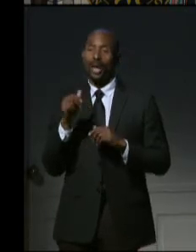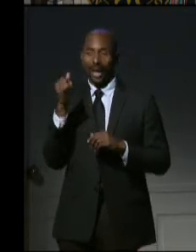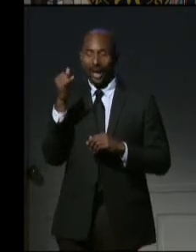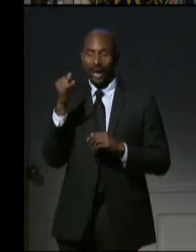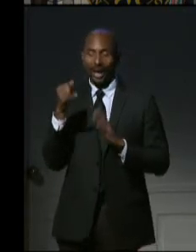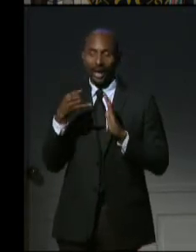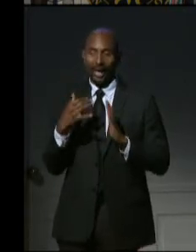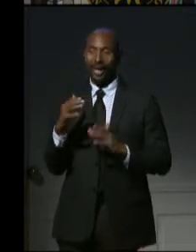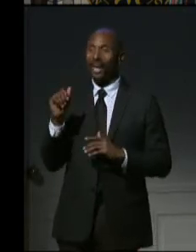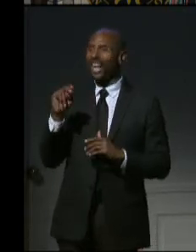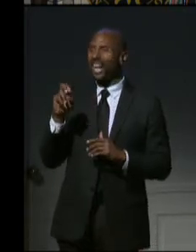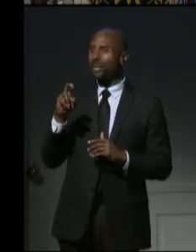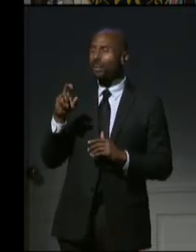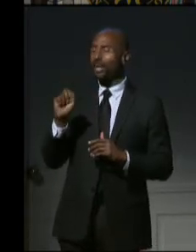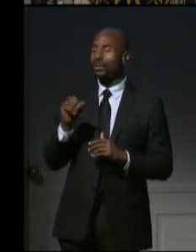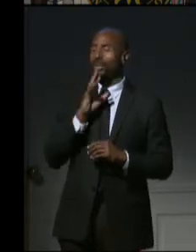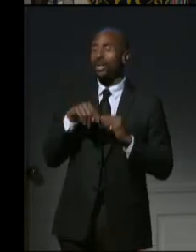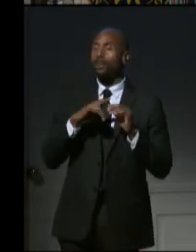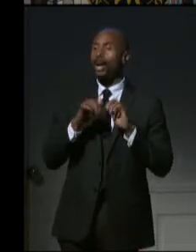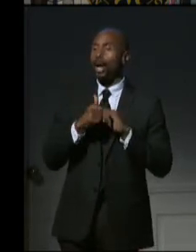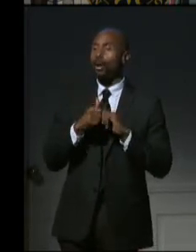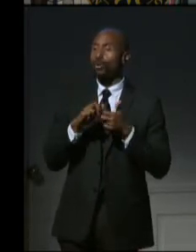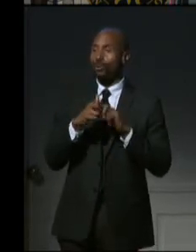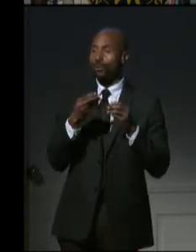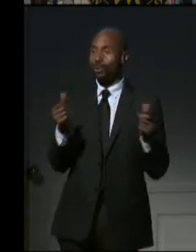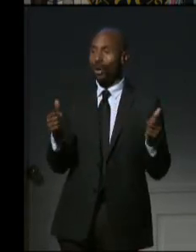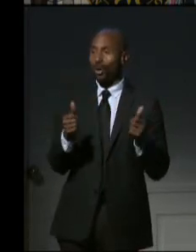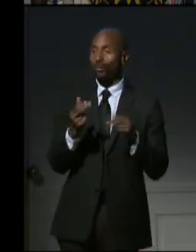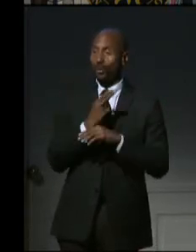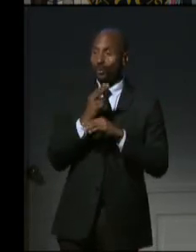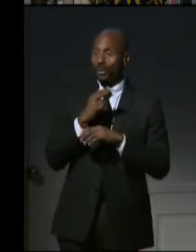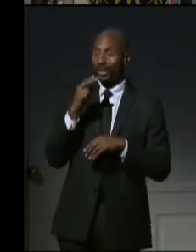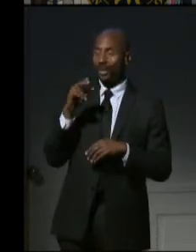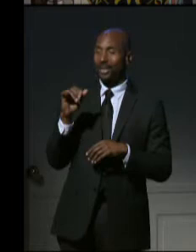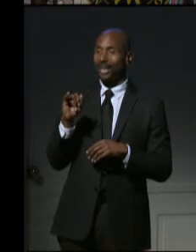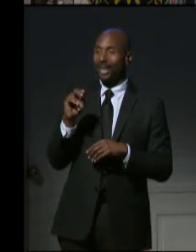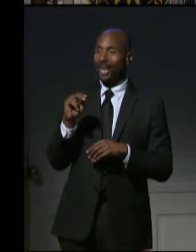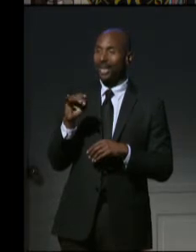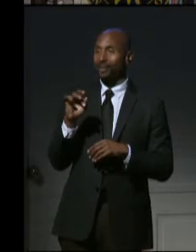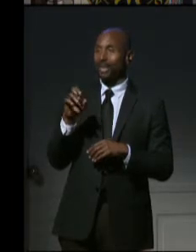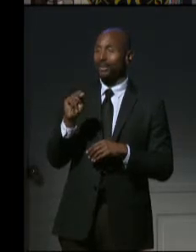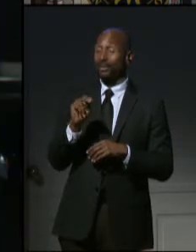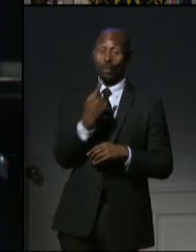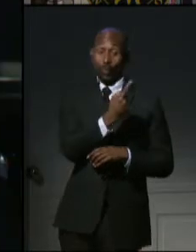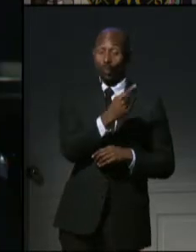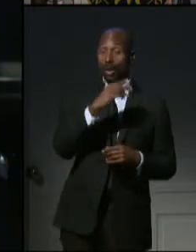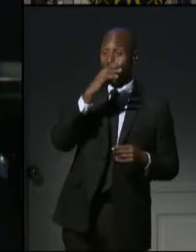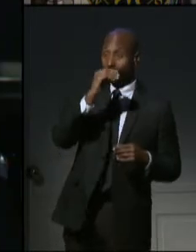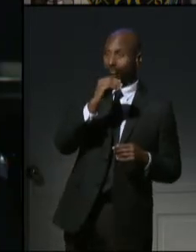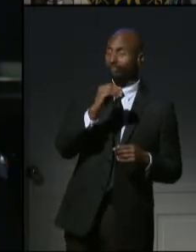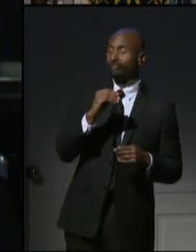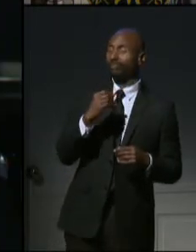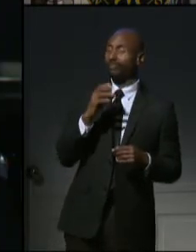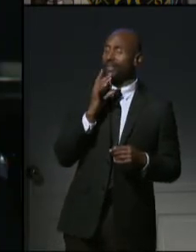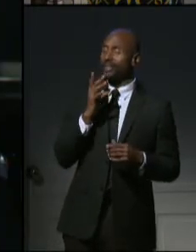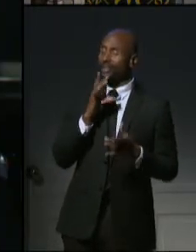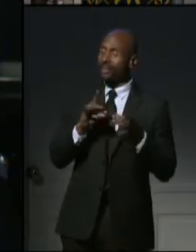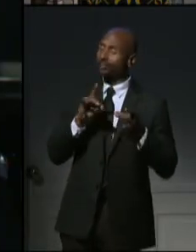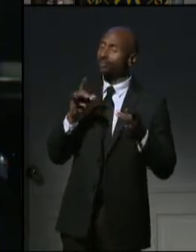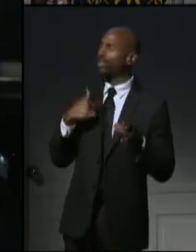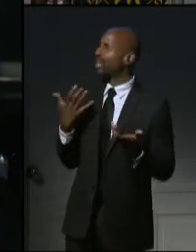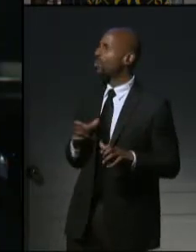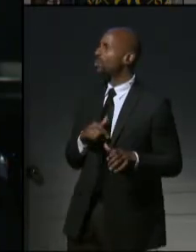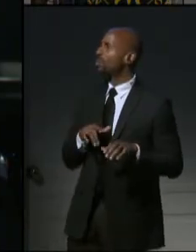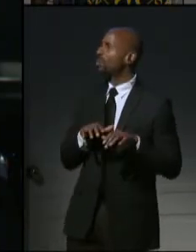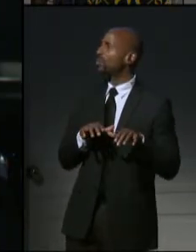to do problem solving in animation. And one of them just kept saying, "I never want to leave this exhibit." And I feel like